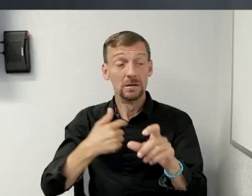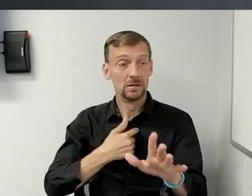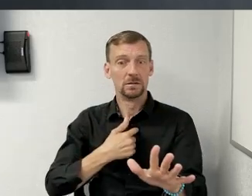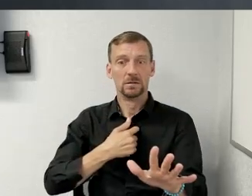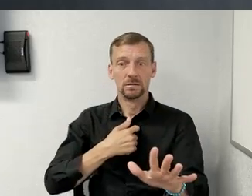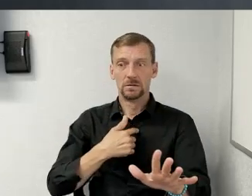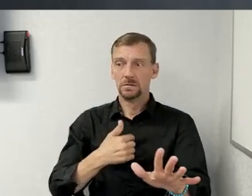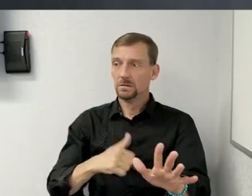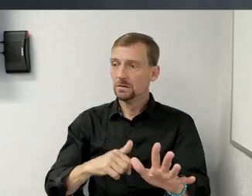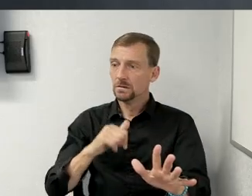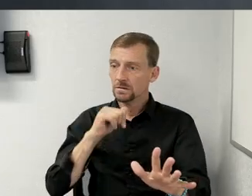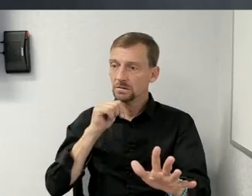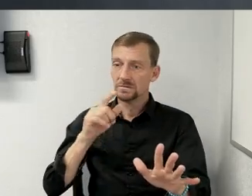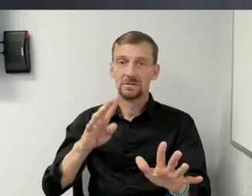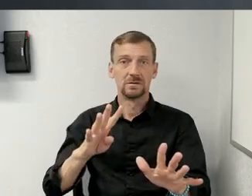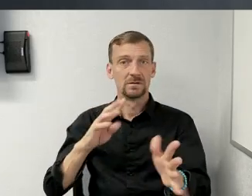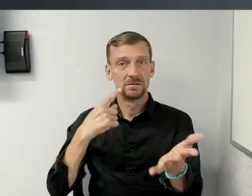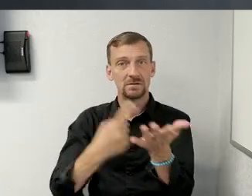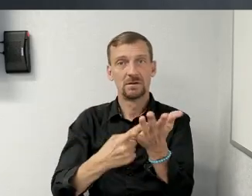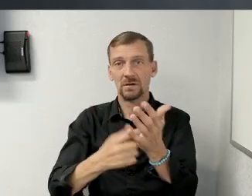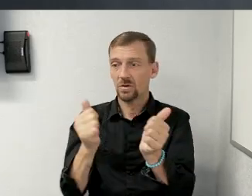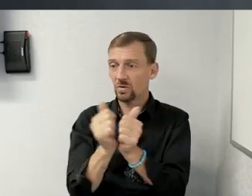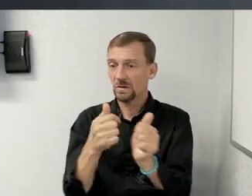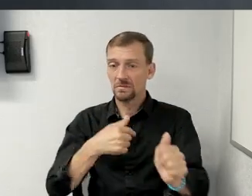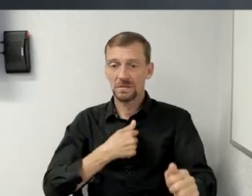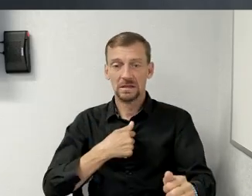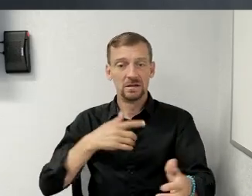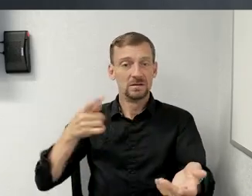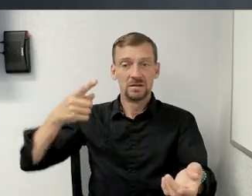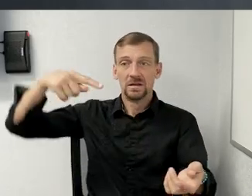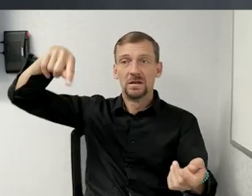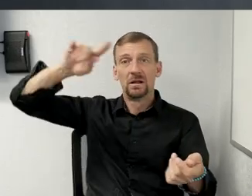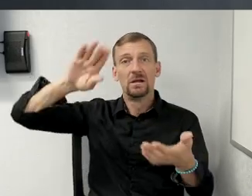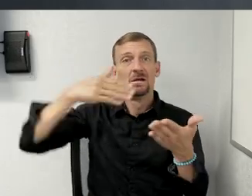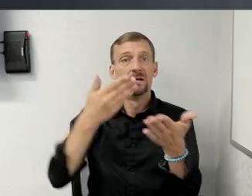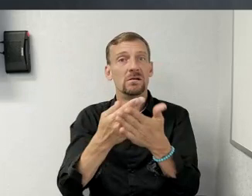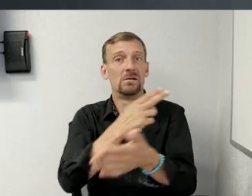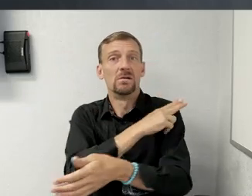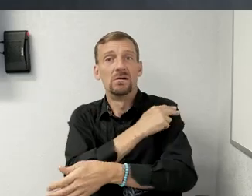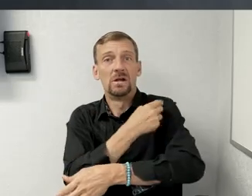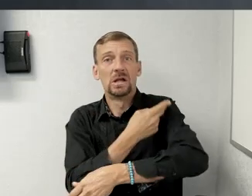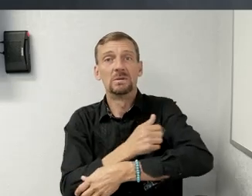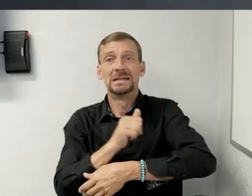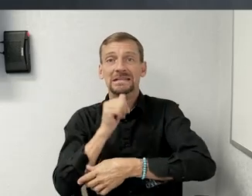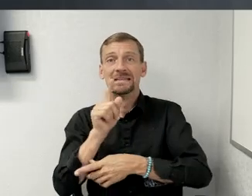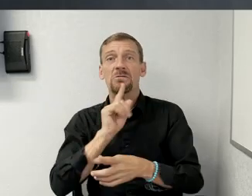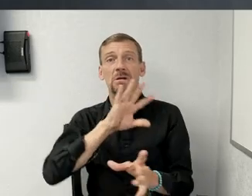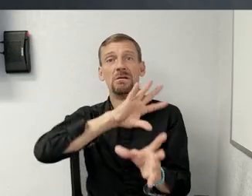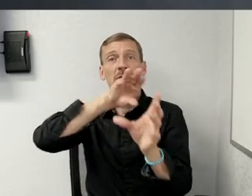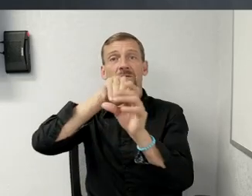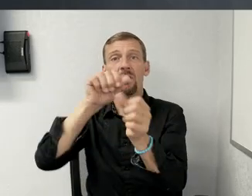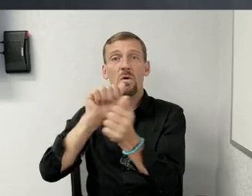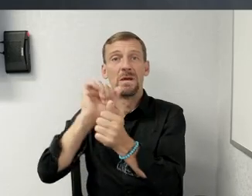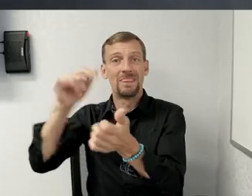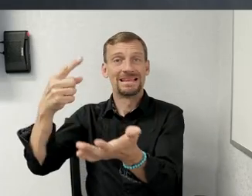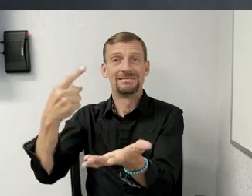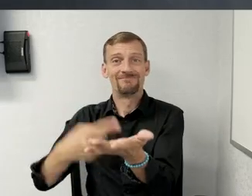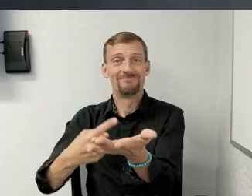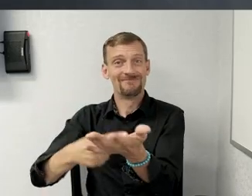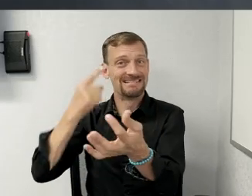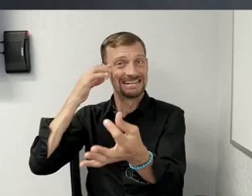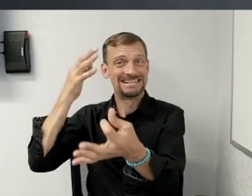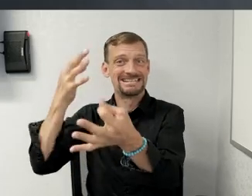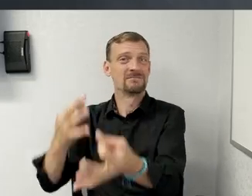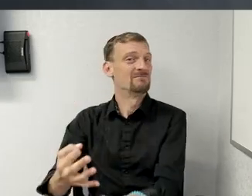certainly wasn't consulted. The hospitals, I don't think, were necessarily involved in that decision.